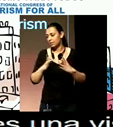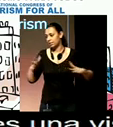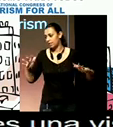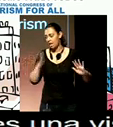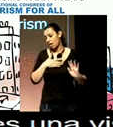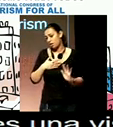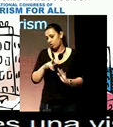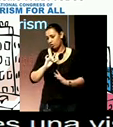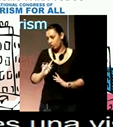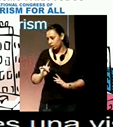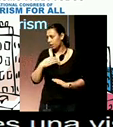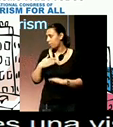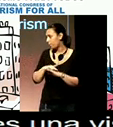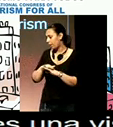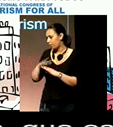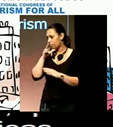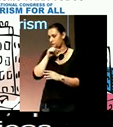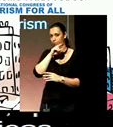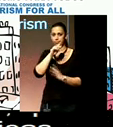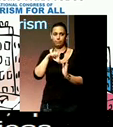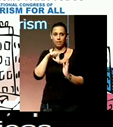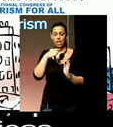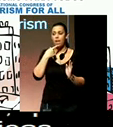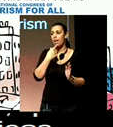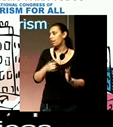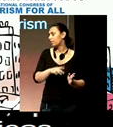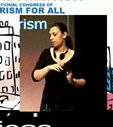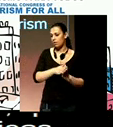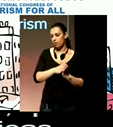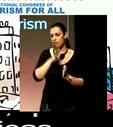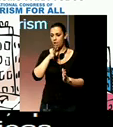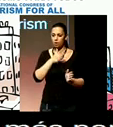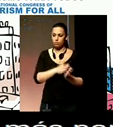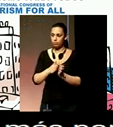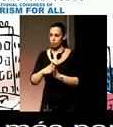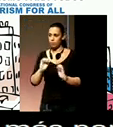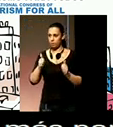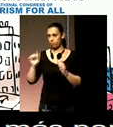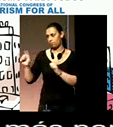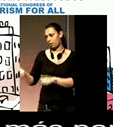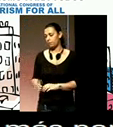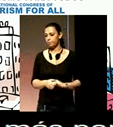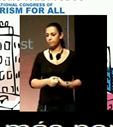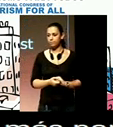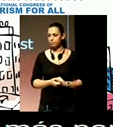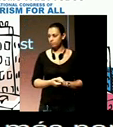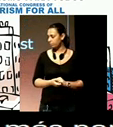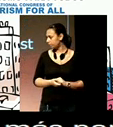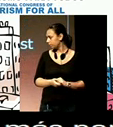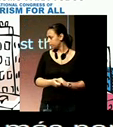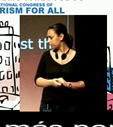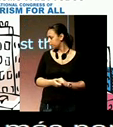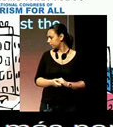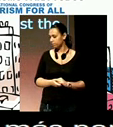And I apologize for my intervention because I was just a moderator. Then I start